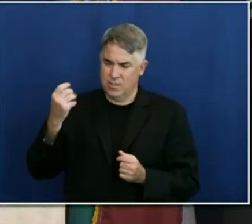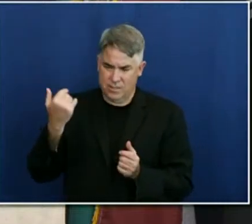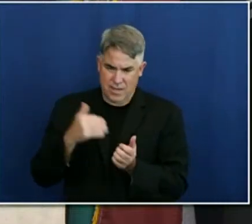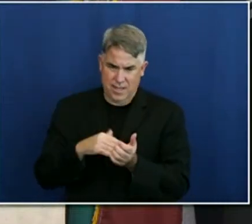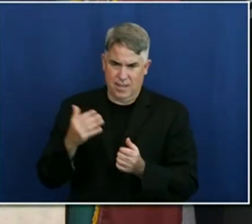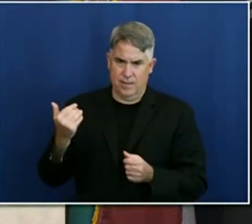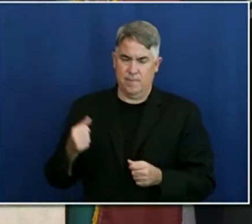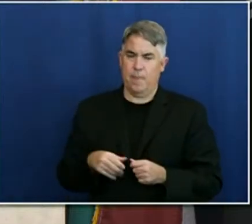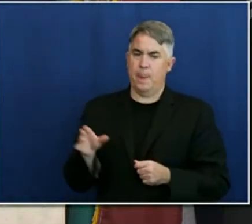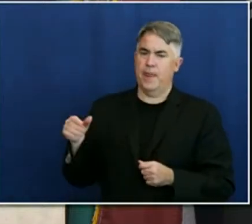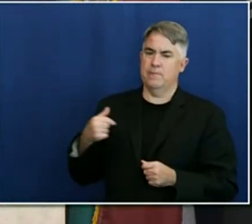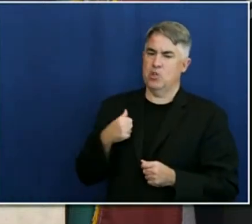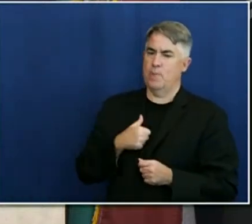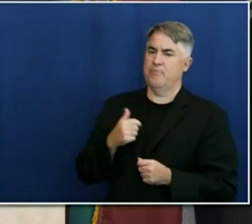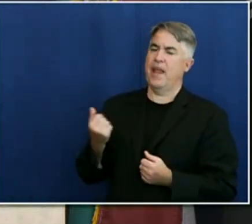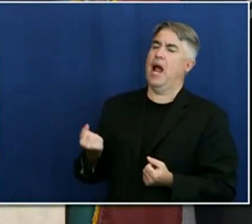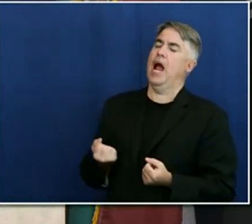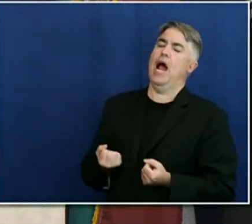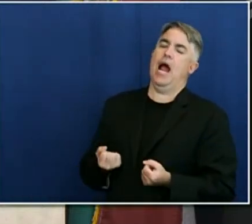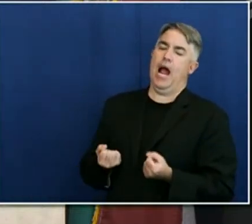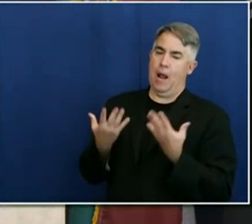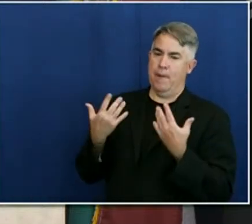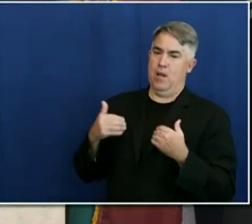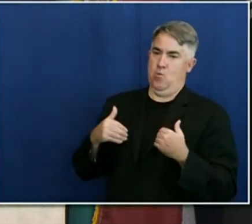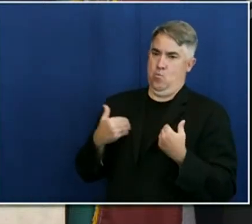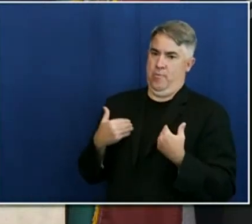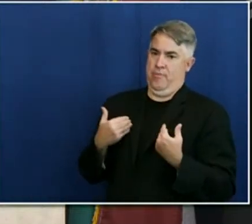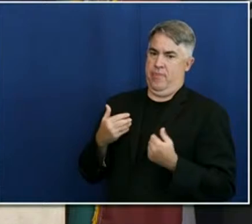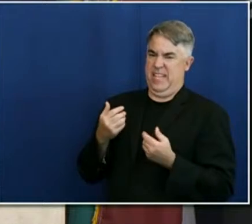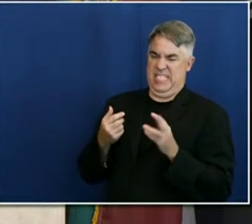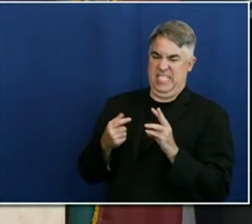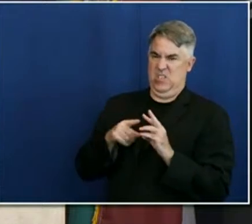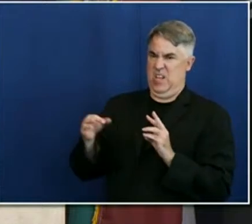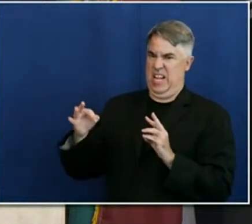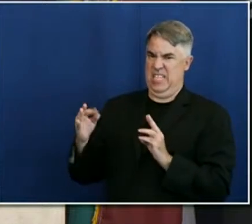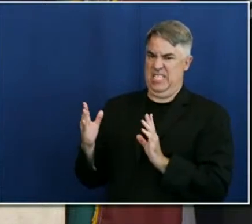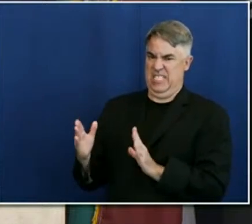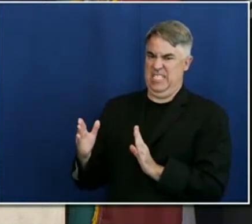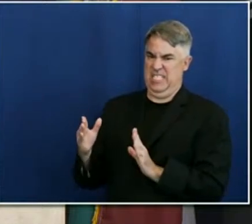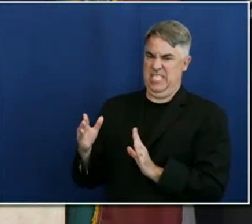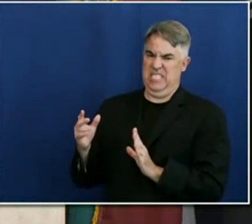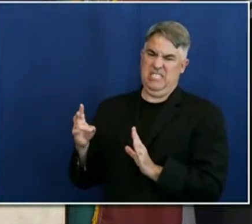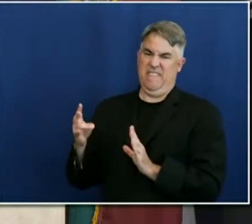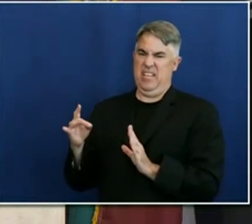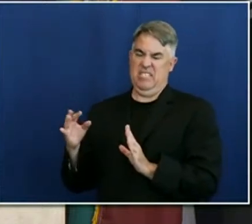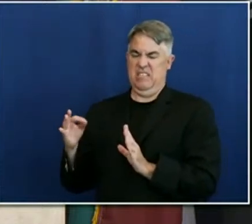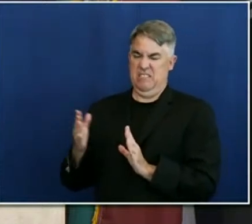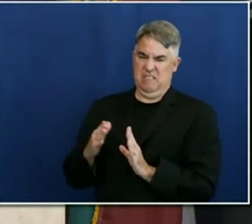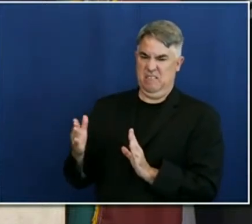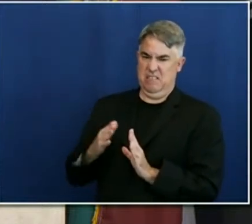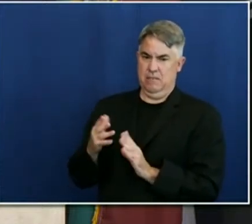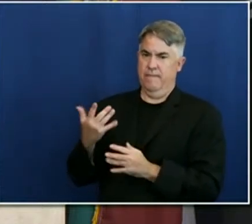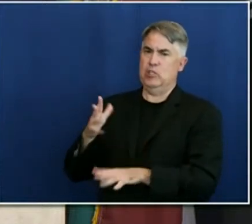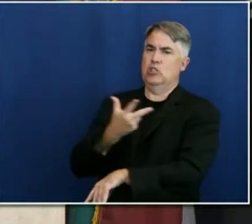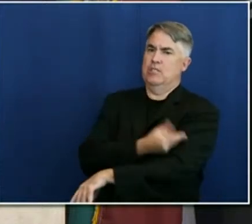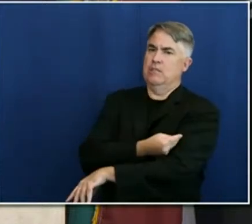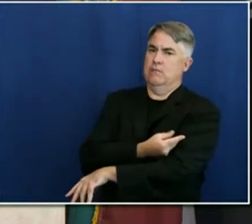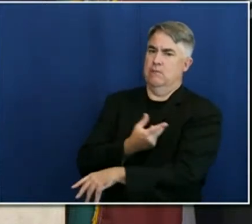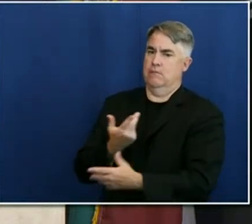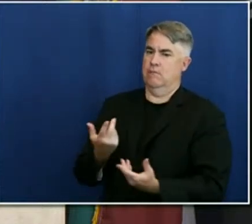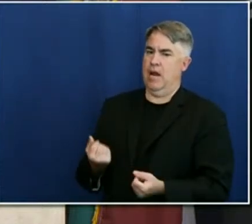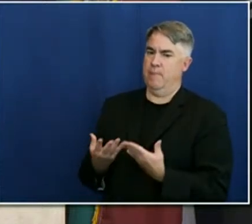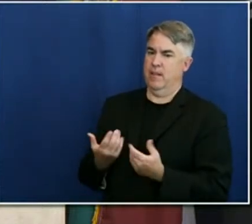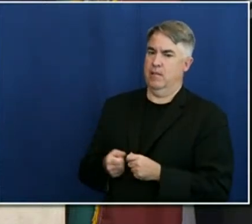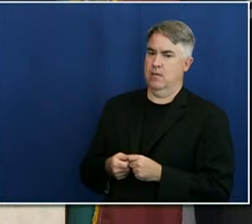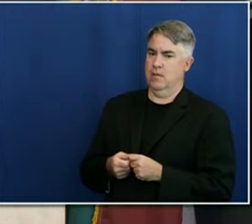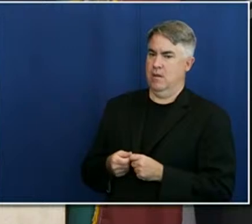Oh, sorry. How many 16 and 17-year-olds have gotten shots, like minors? And do you think that there's some hesitancy there from their parents or either from